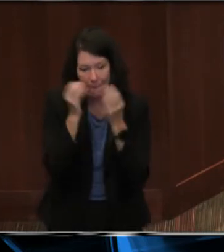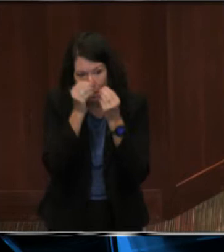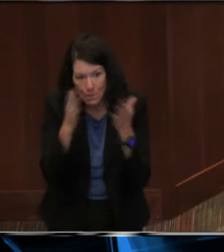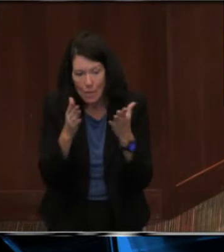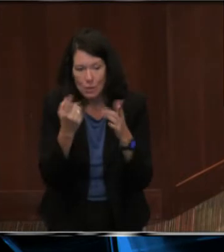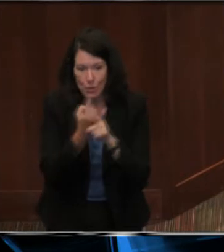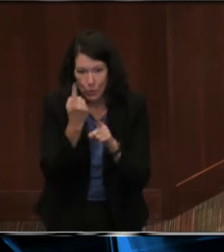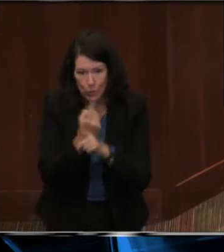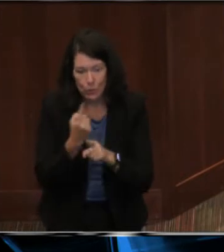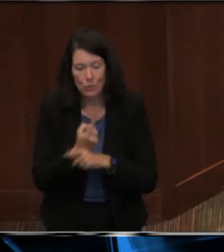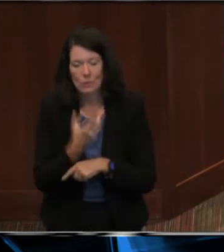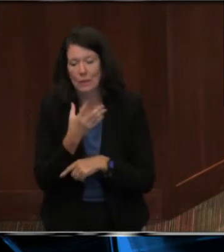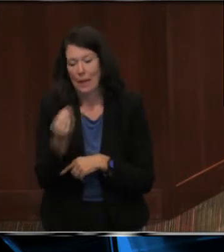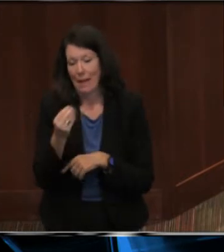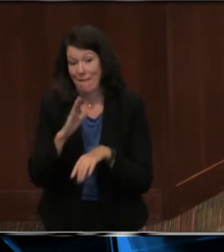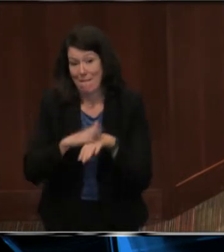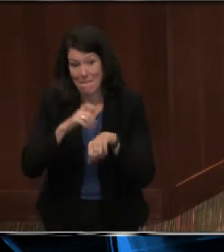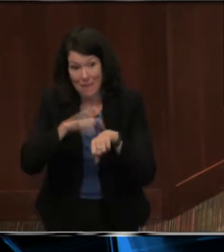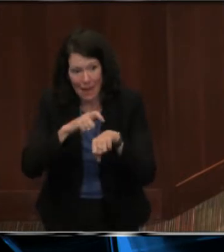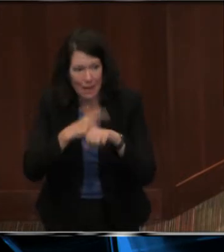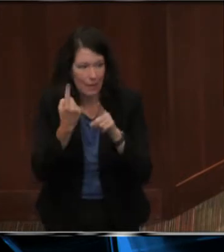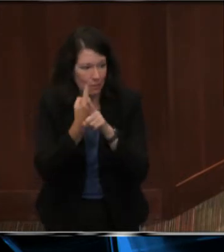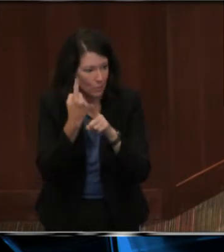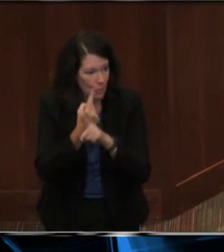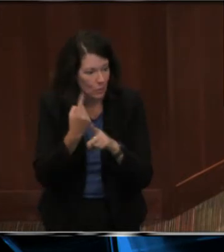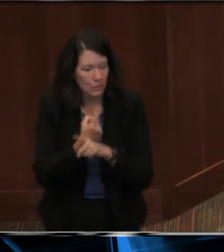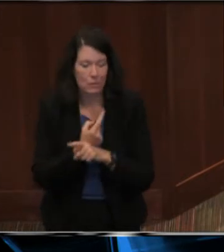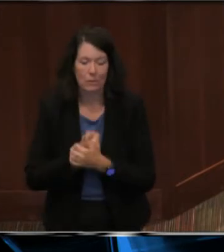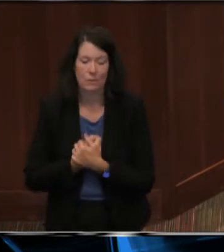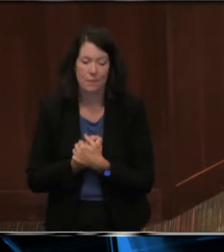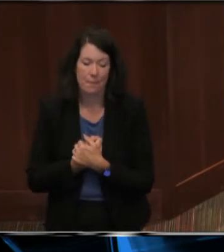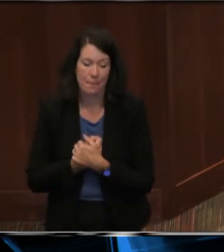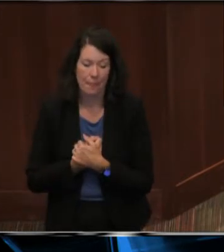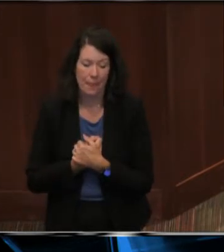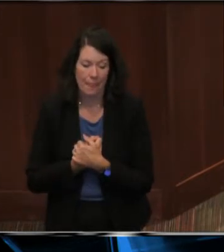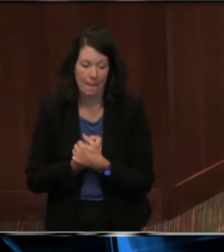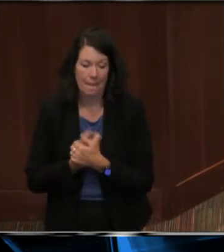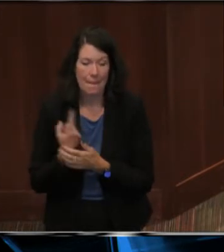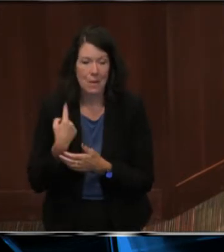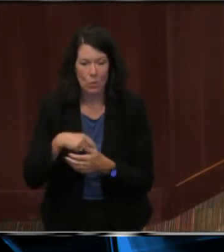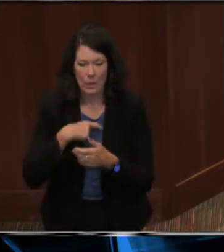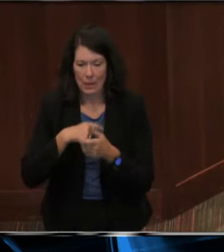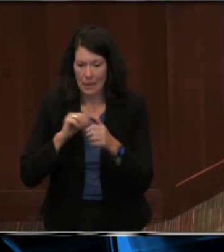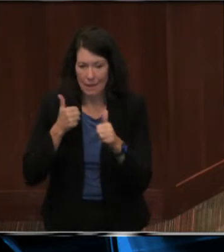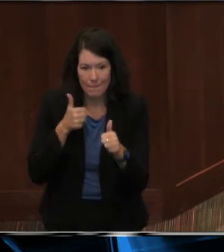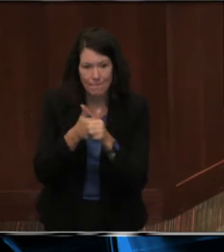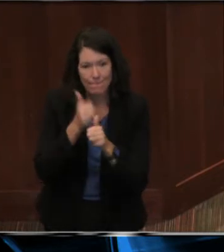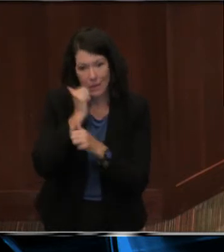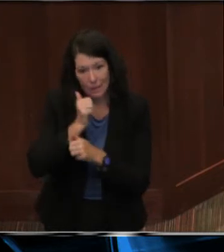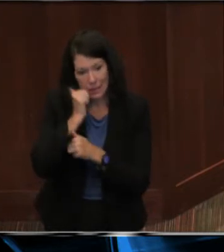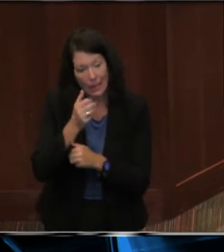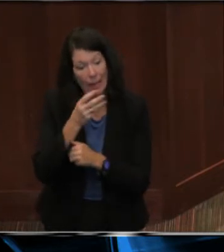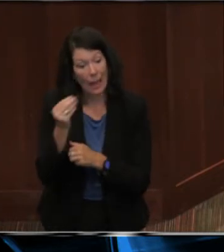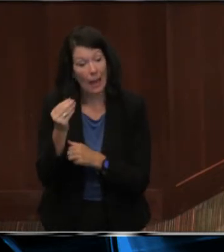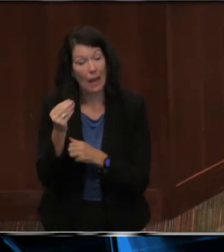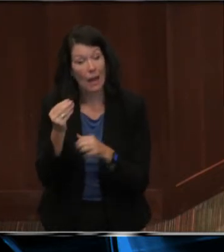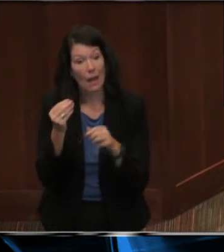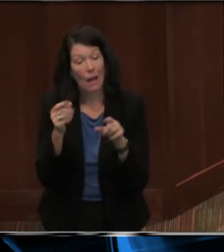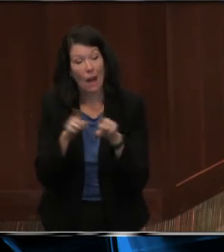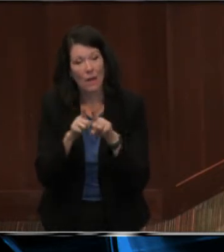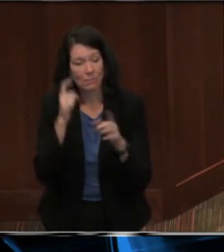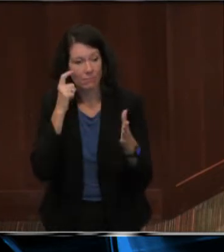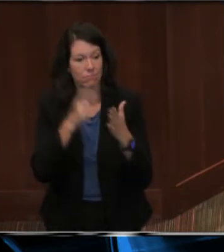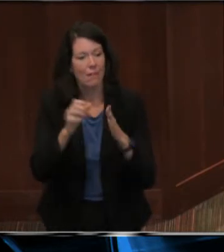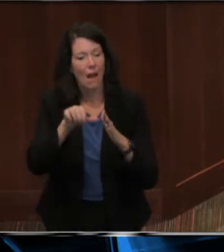vetted, that it is timely and accurate. And we are updating it also as we discover